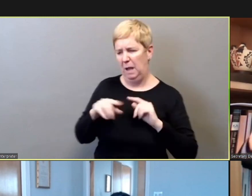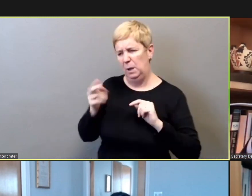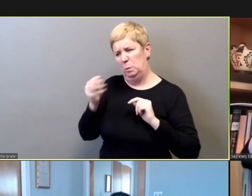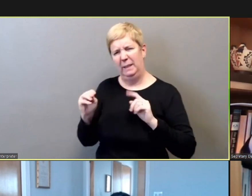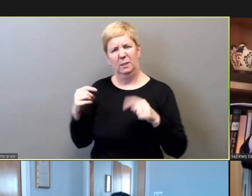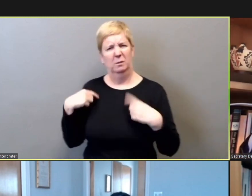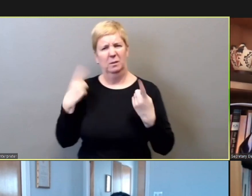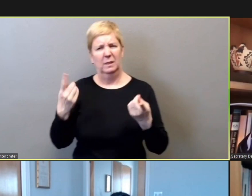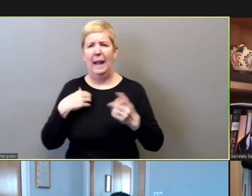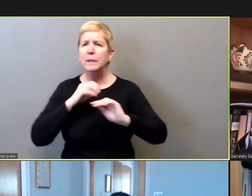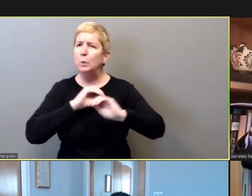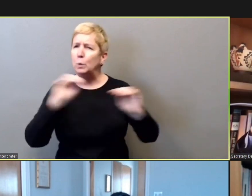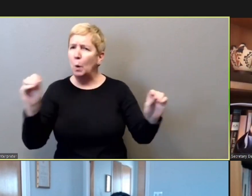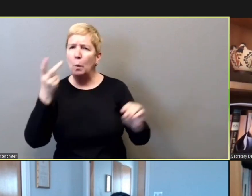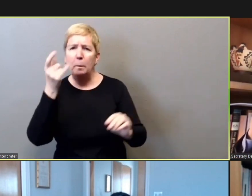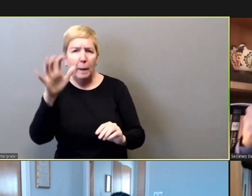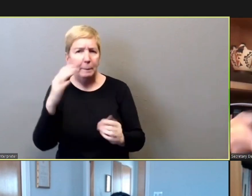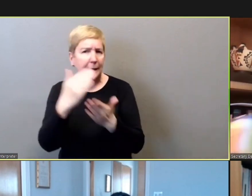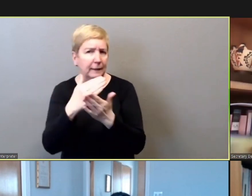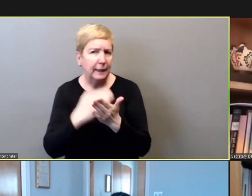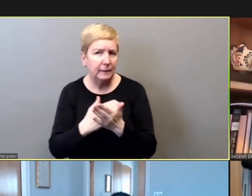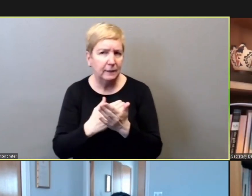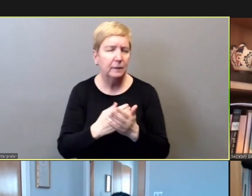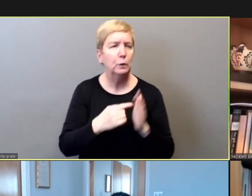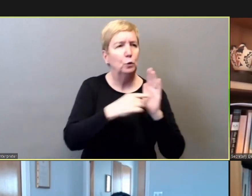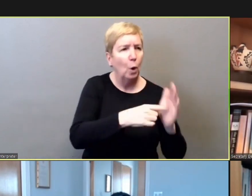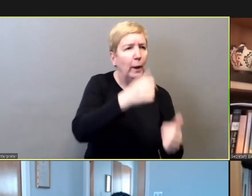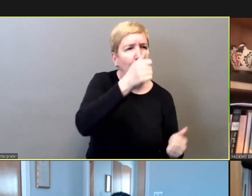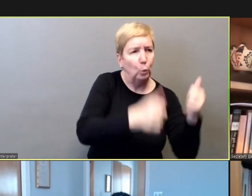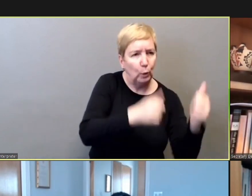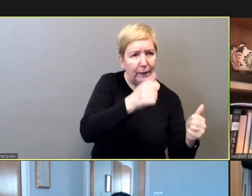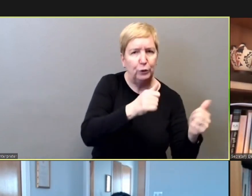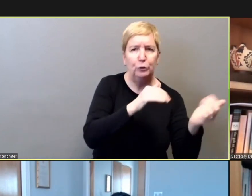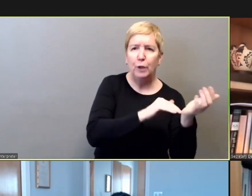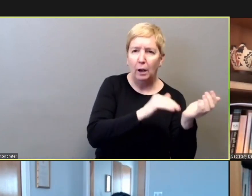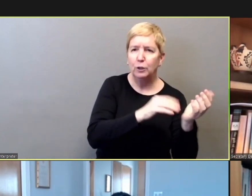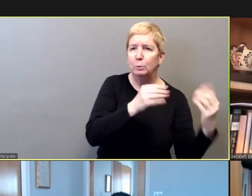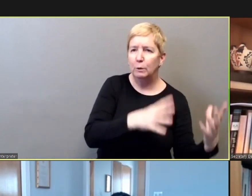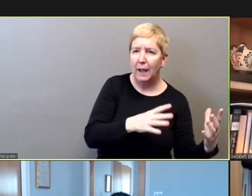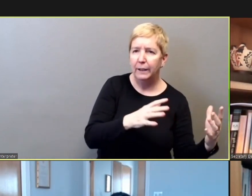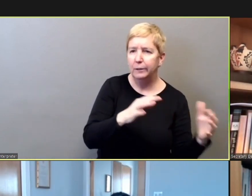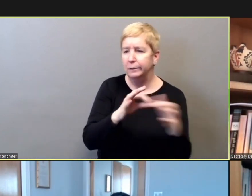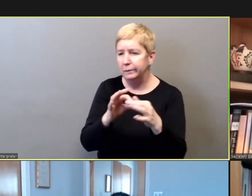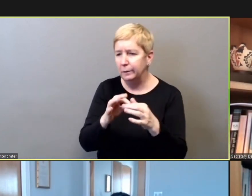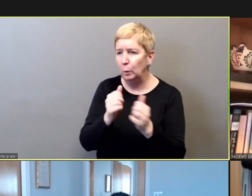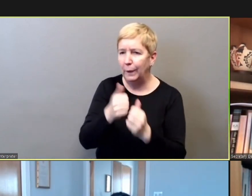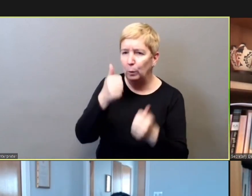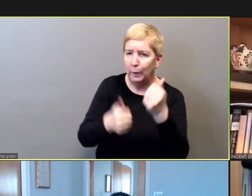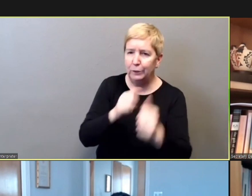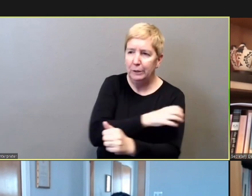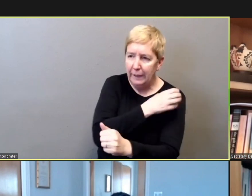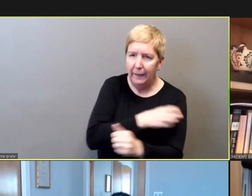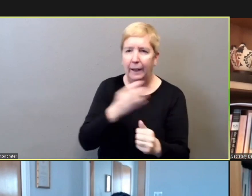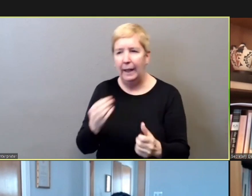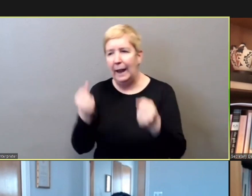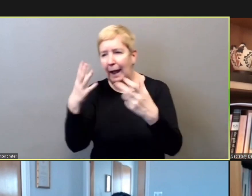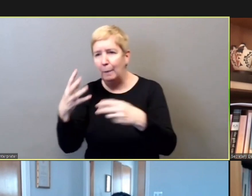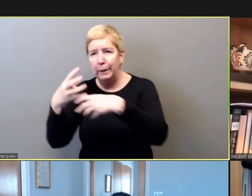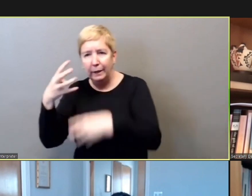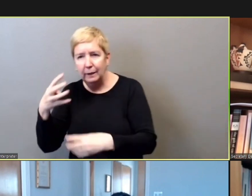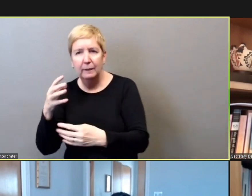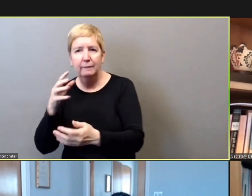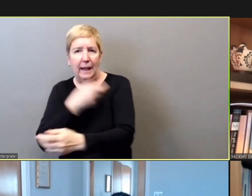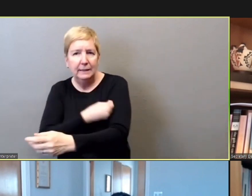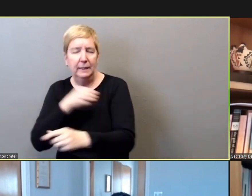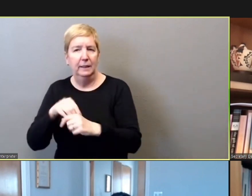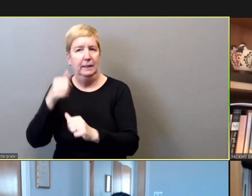public list of which providers are signed up with the state and how much of which vaccine is going where. I was wondering if that information,